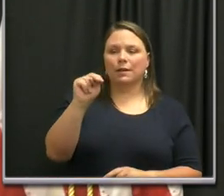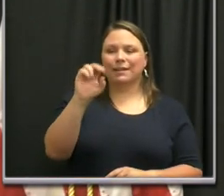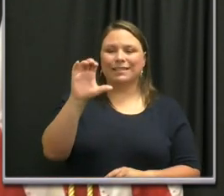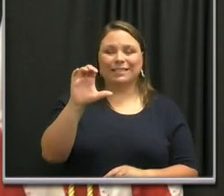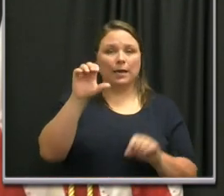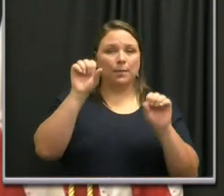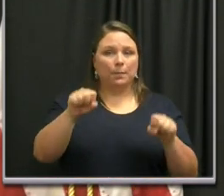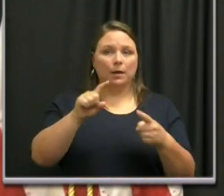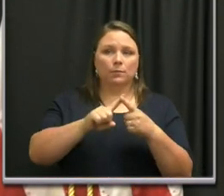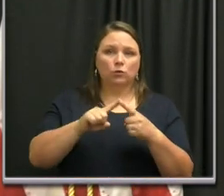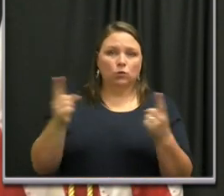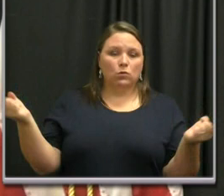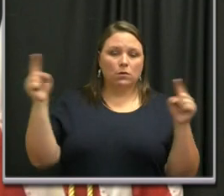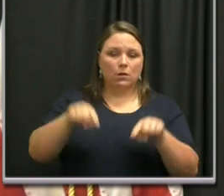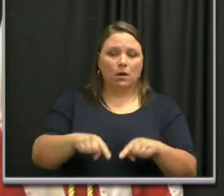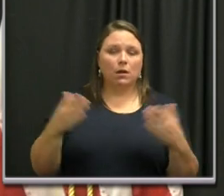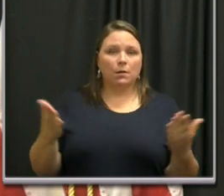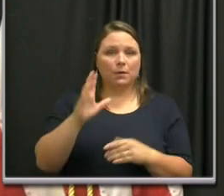to Nashville,